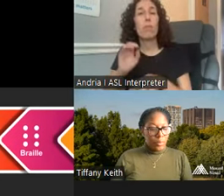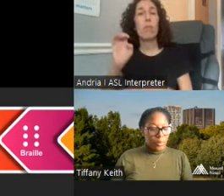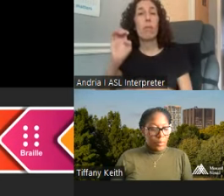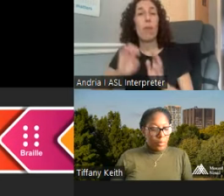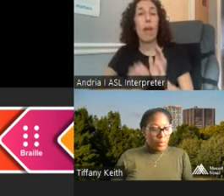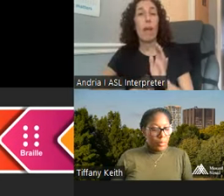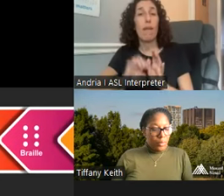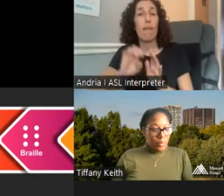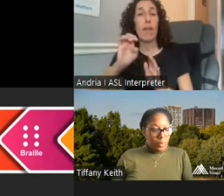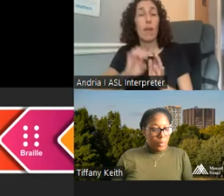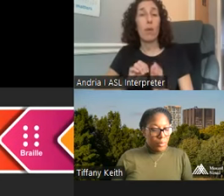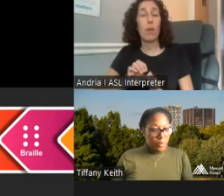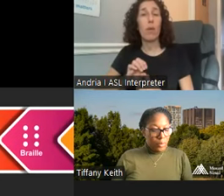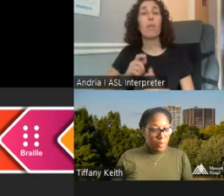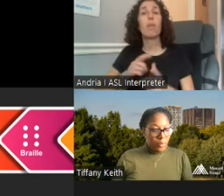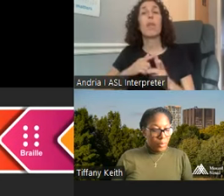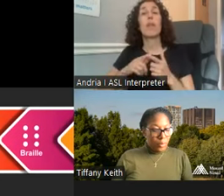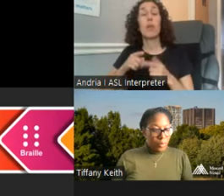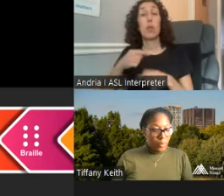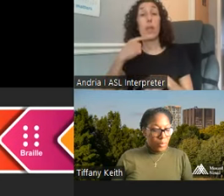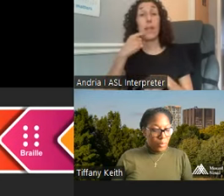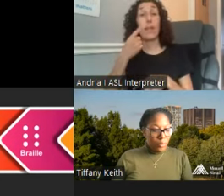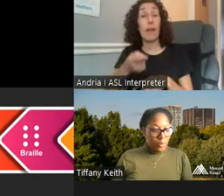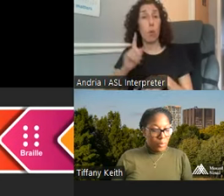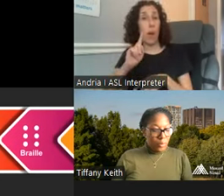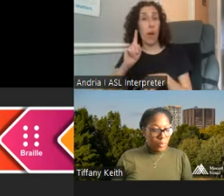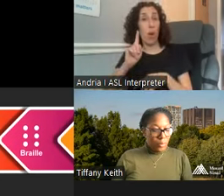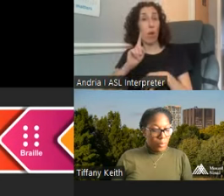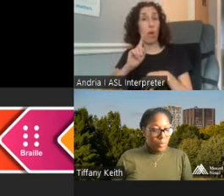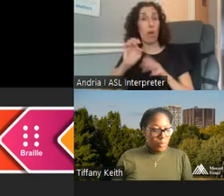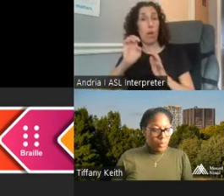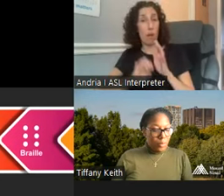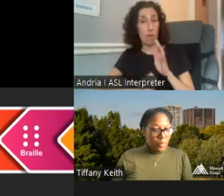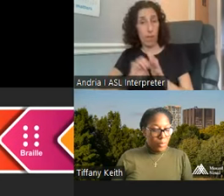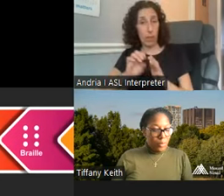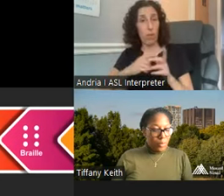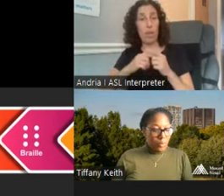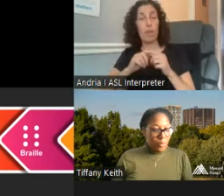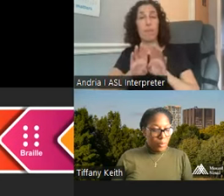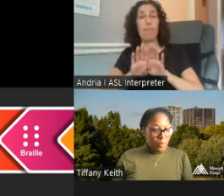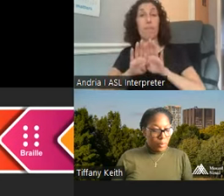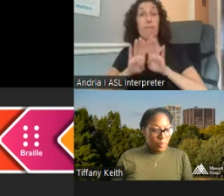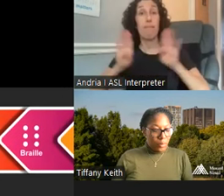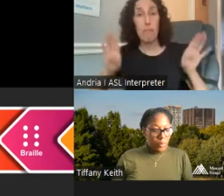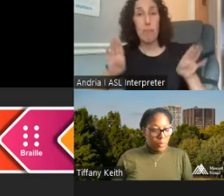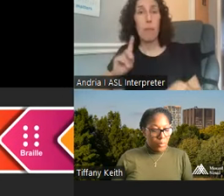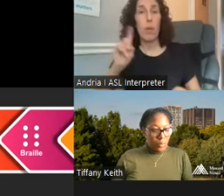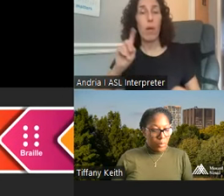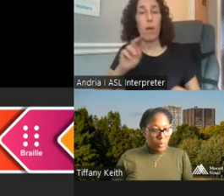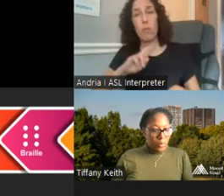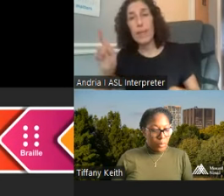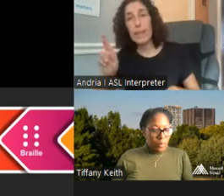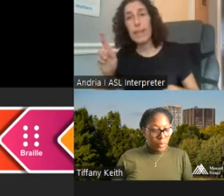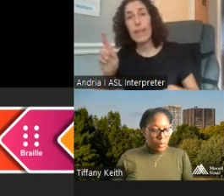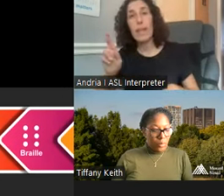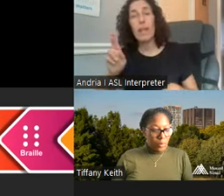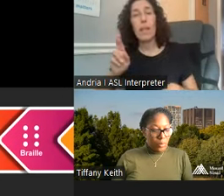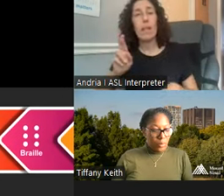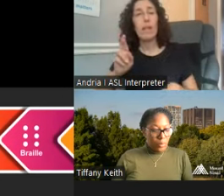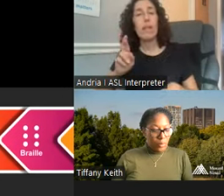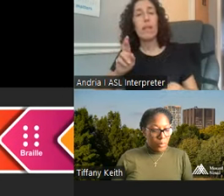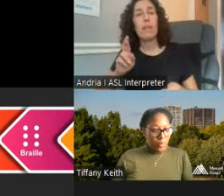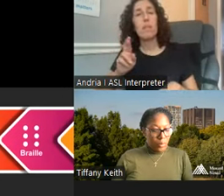And then maybe indicate if you know the direction they need to go once they come out of the elevator. They're going to ask after that and get more directions after that.